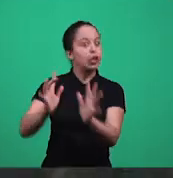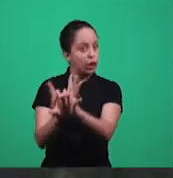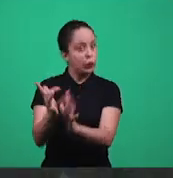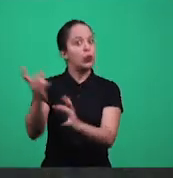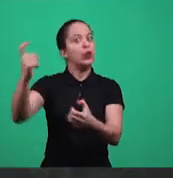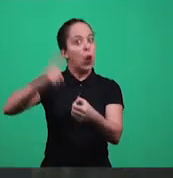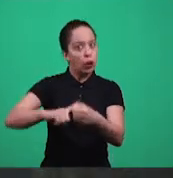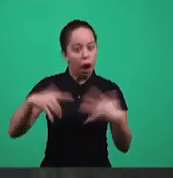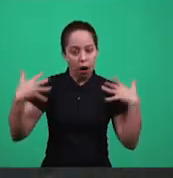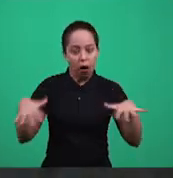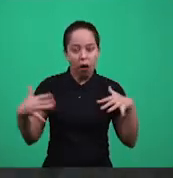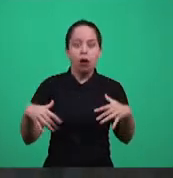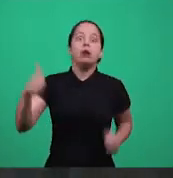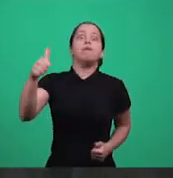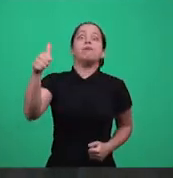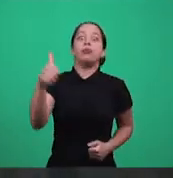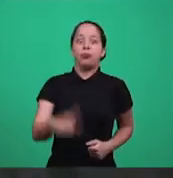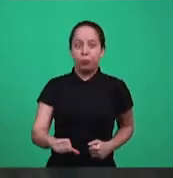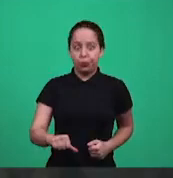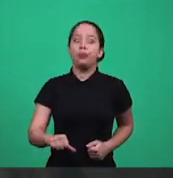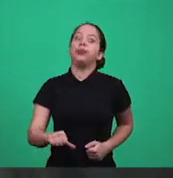day of the Lord.